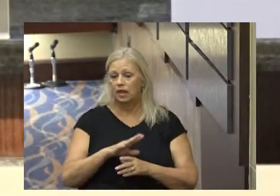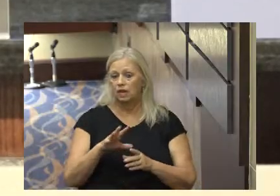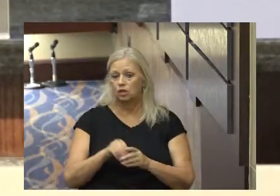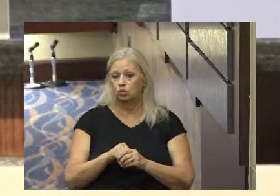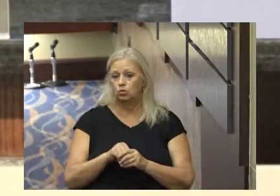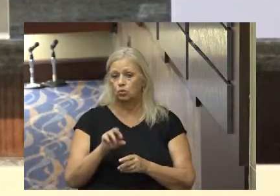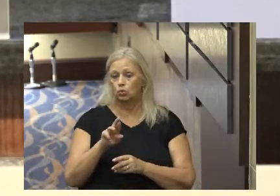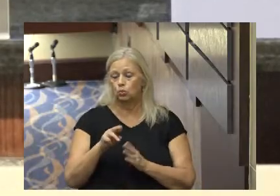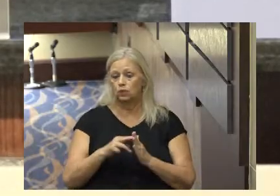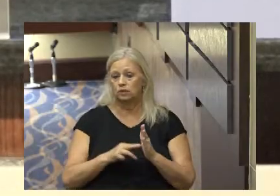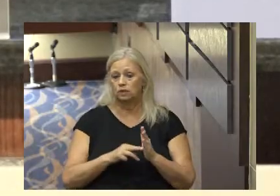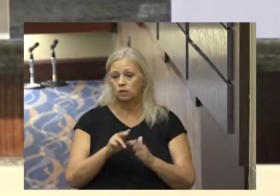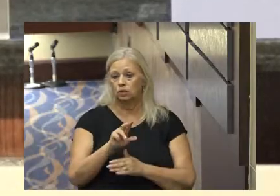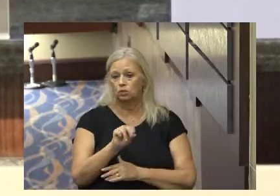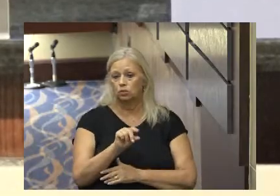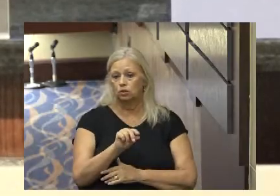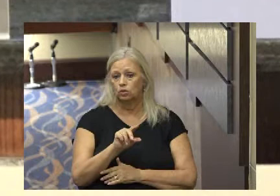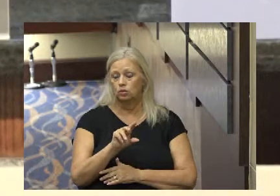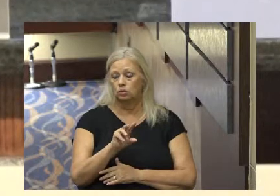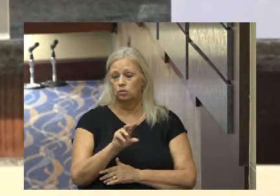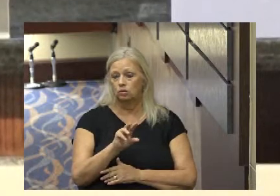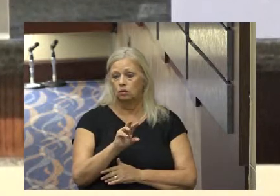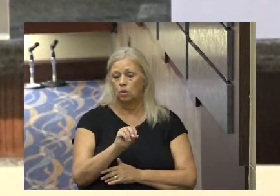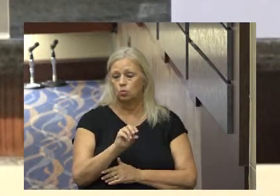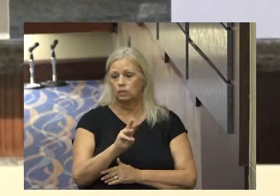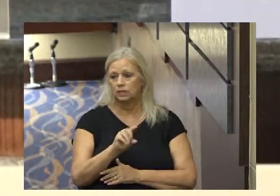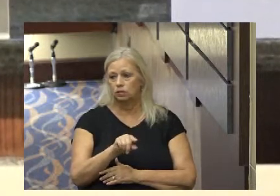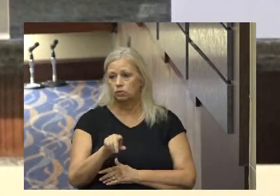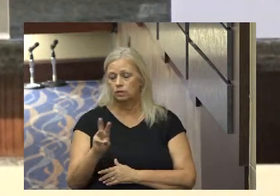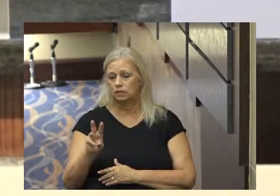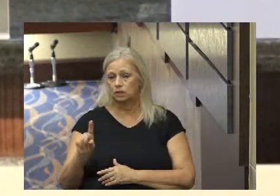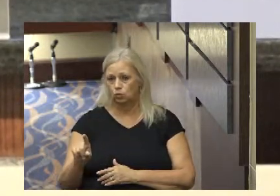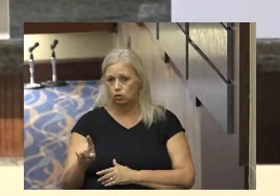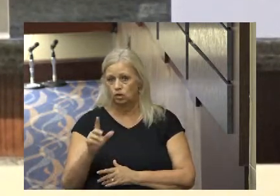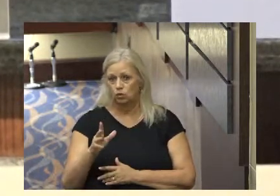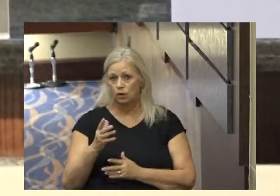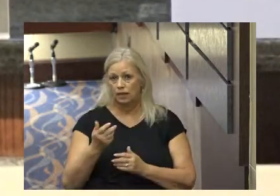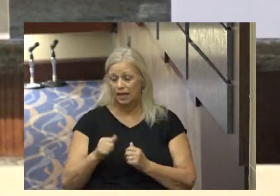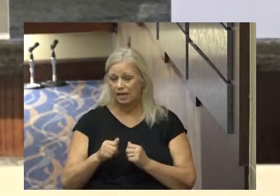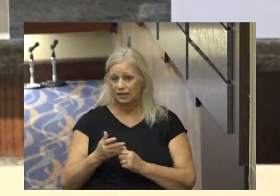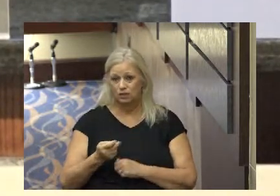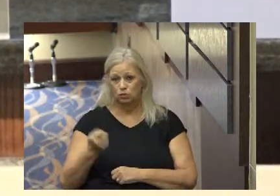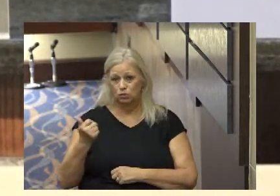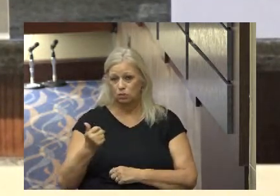resolution 2022-606 through 661. Are there any items council would like to remove from the consent agenda?